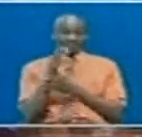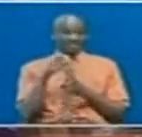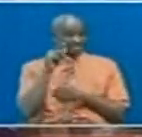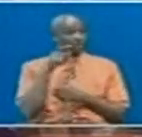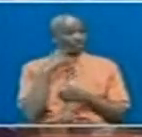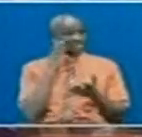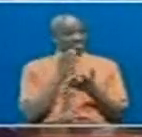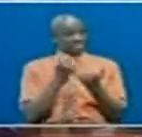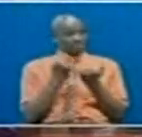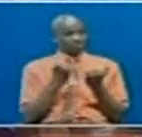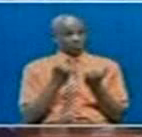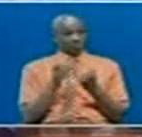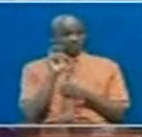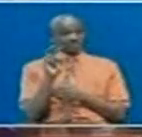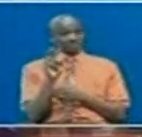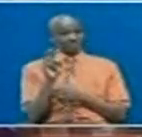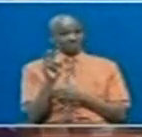really look at.